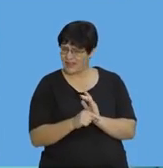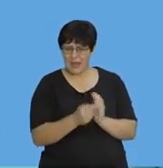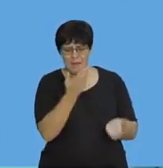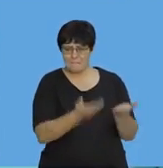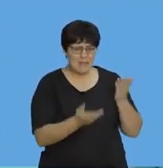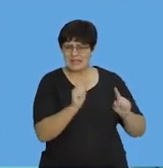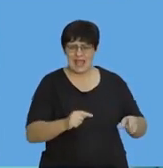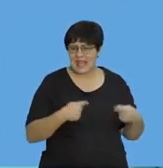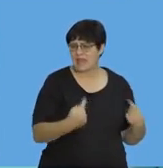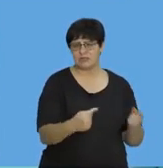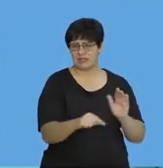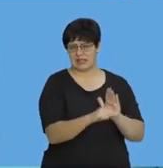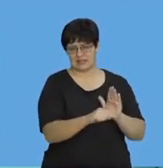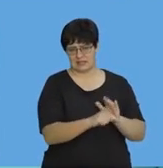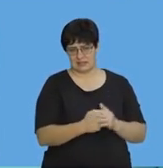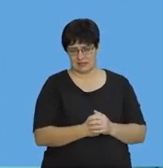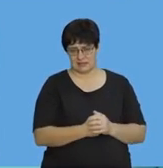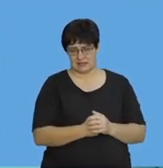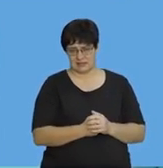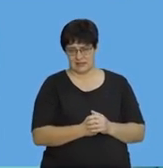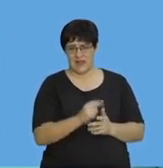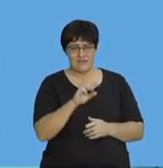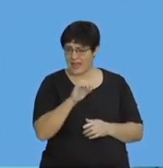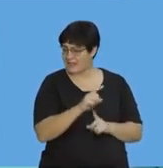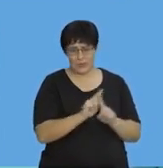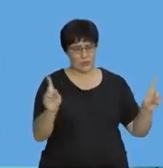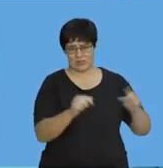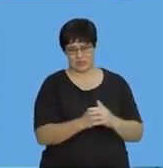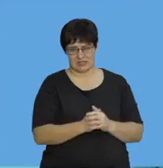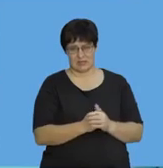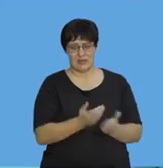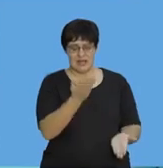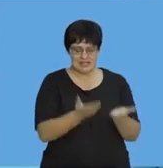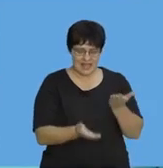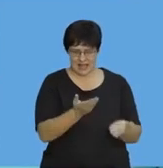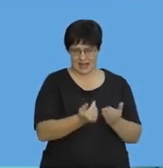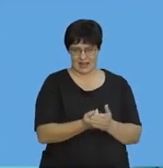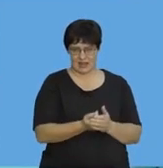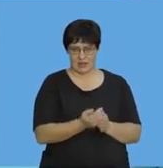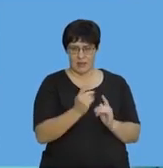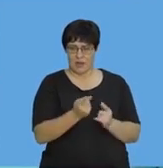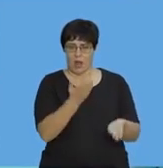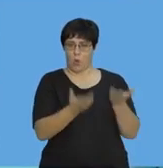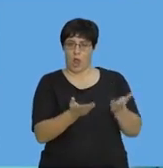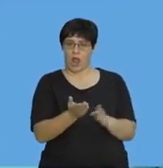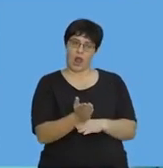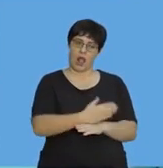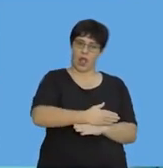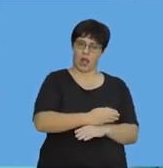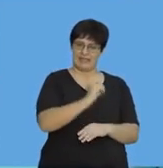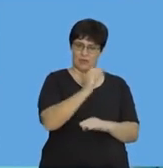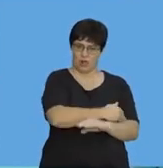negative answer, you've made a mistake. Mass is not a vector. Mass is a scalar. Mass can only be